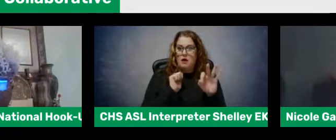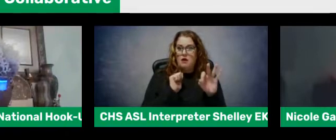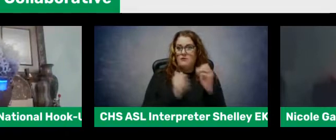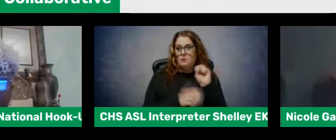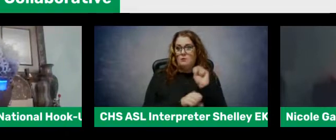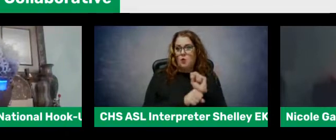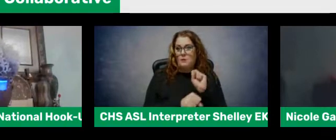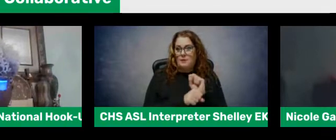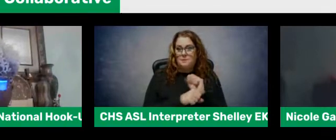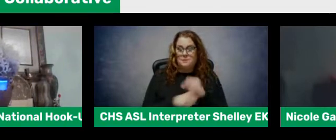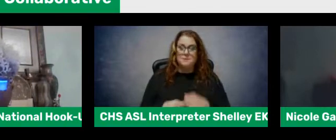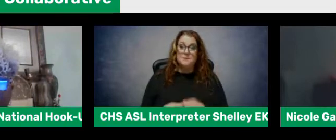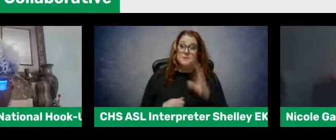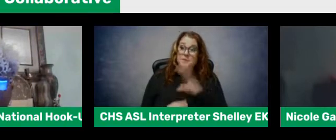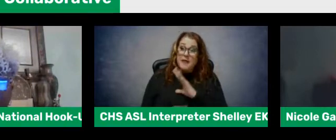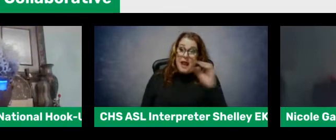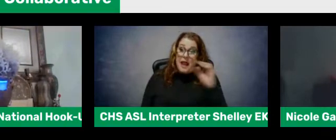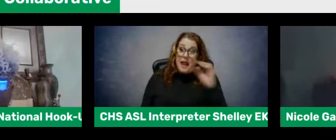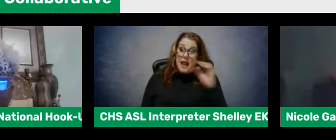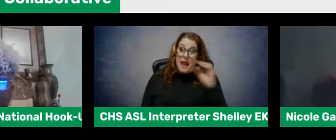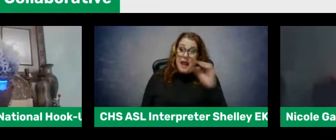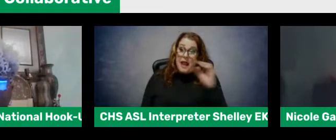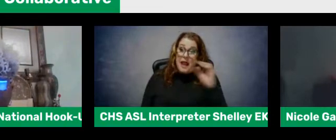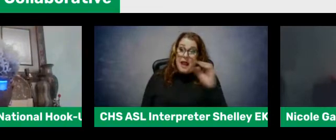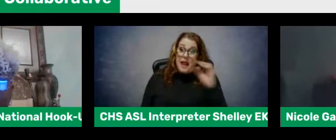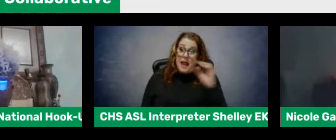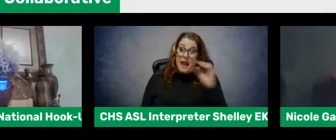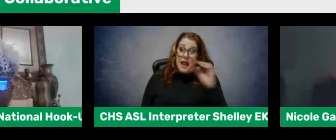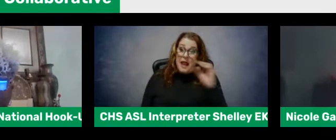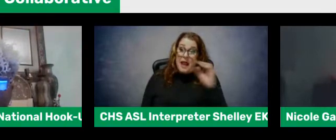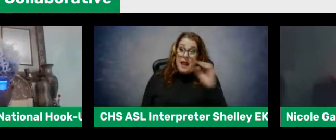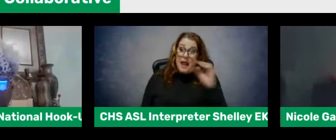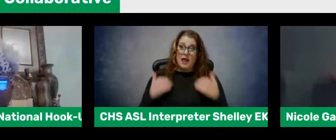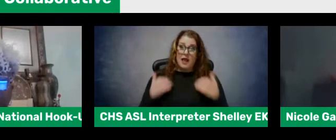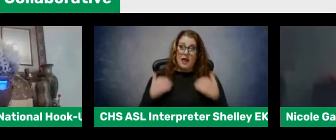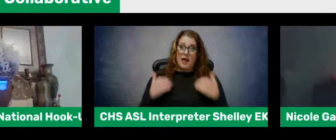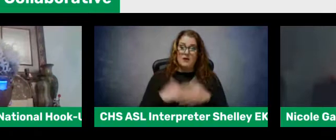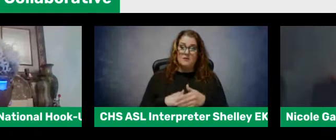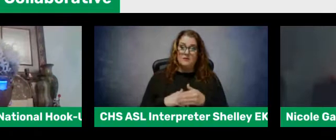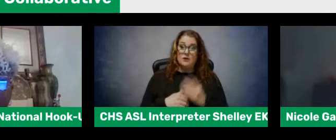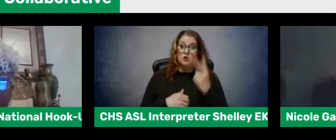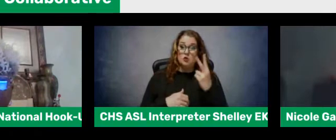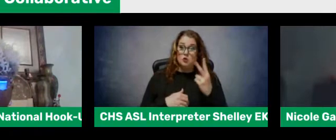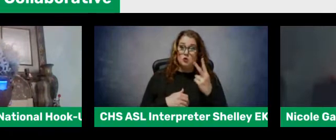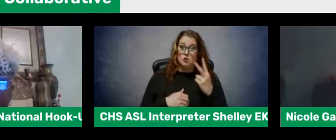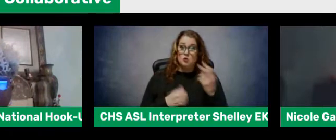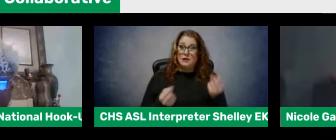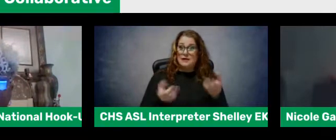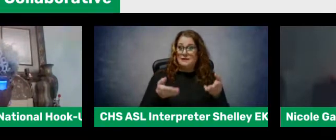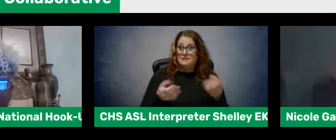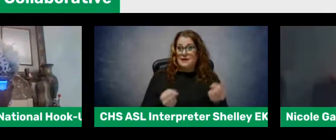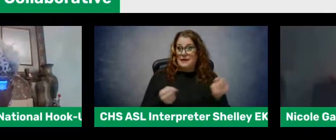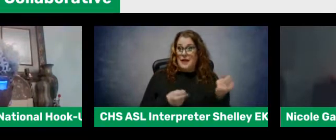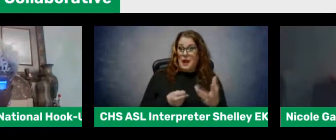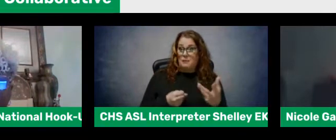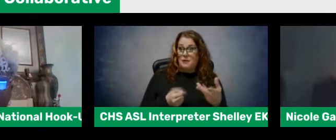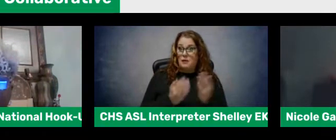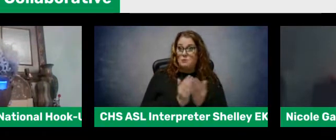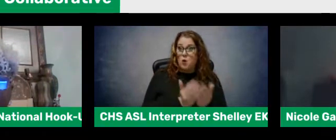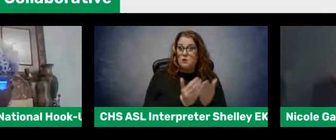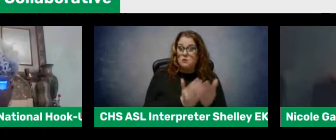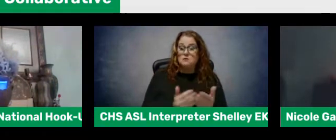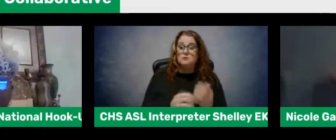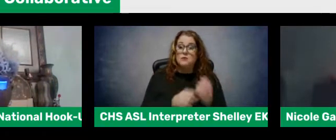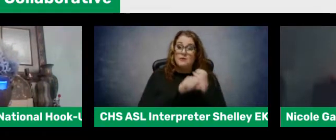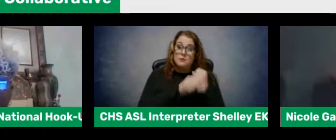employment. And then we now have 2 riverboats. We now have a baseball